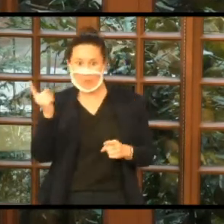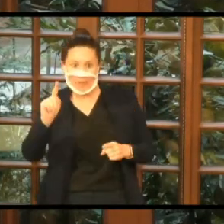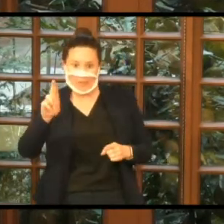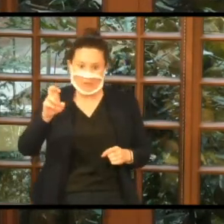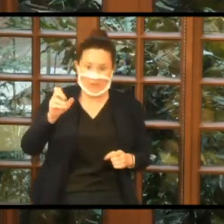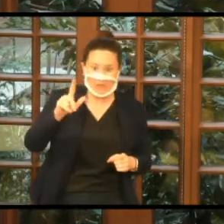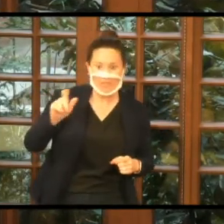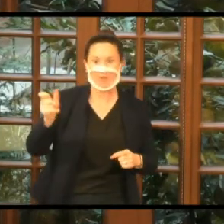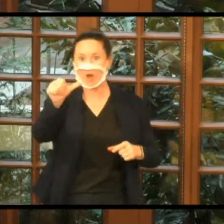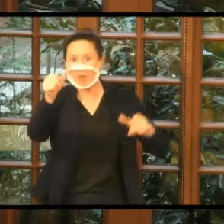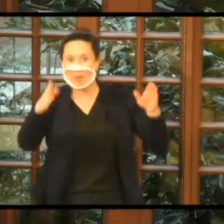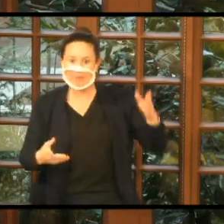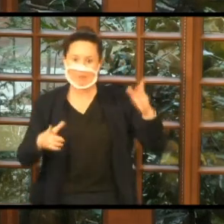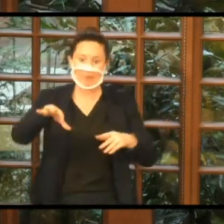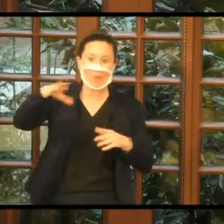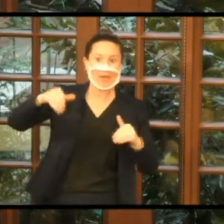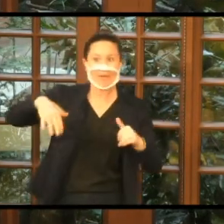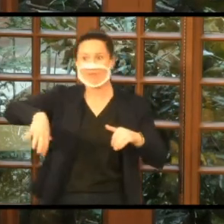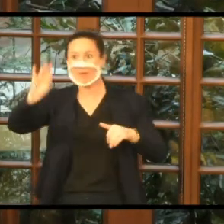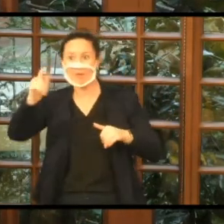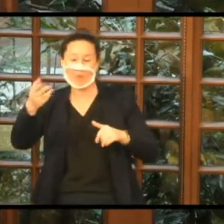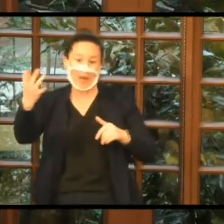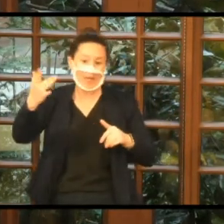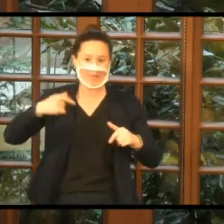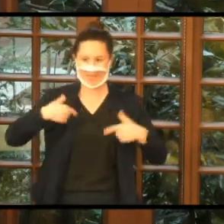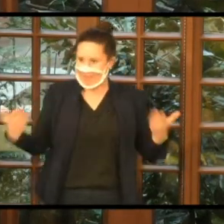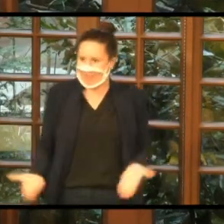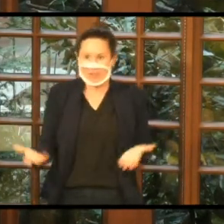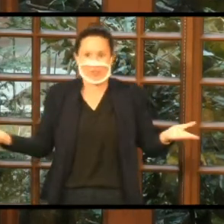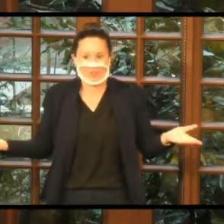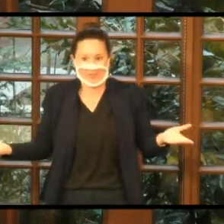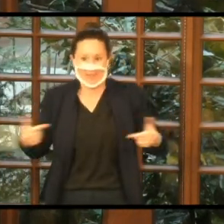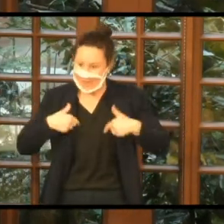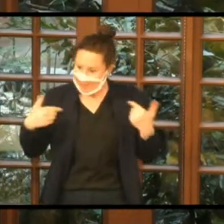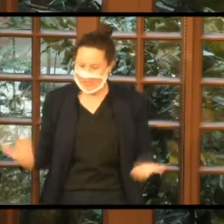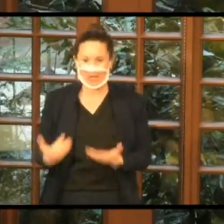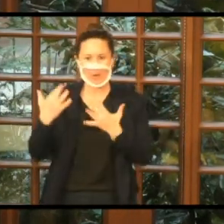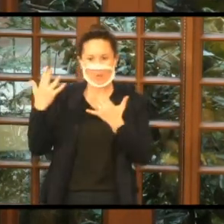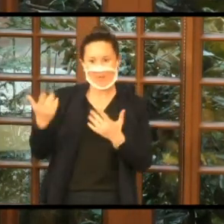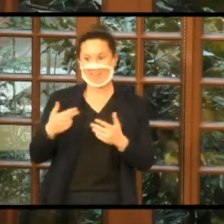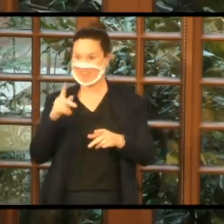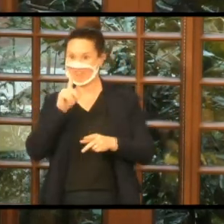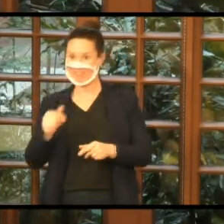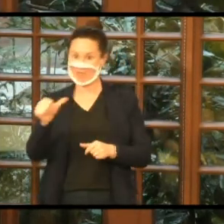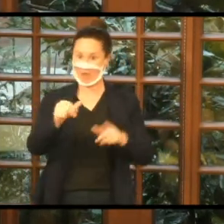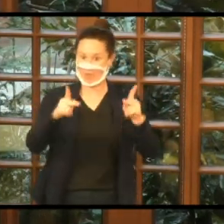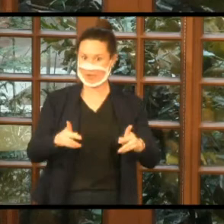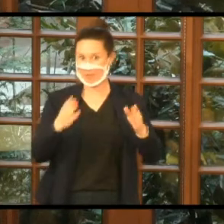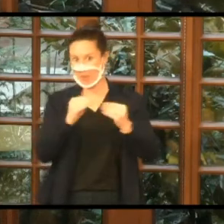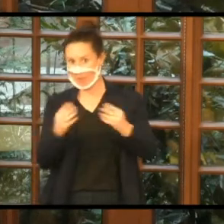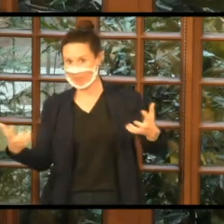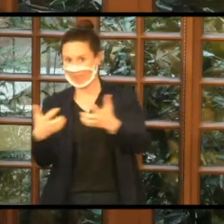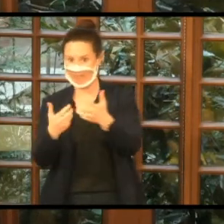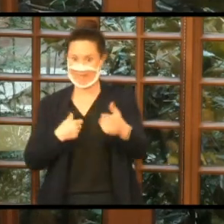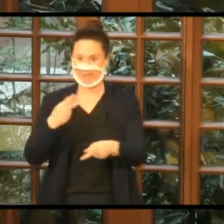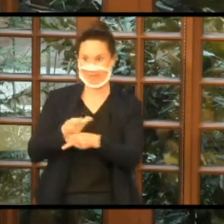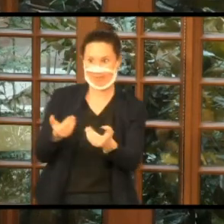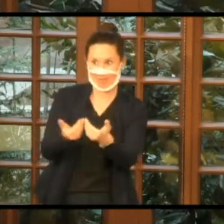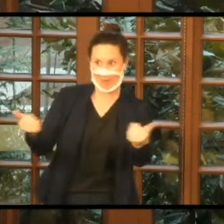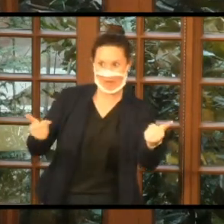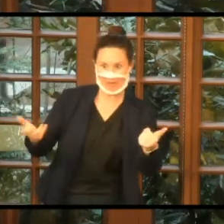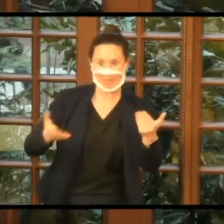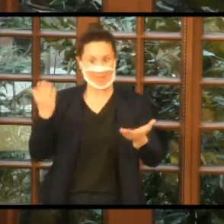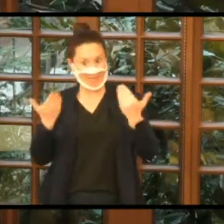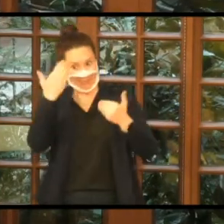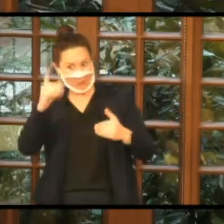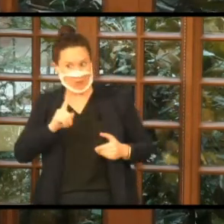haven't found her yet, if she even exists. And here I am, just keeping them apart. It's not as if I could have known she was single and looking,